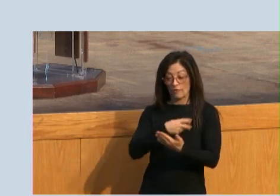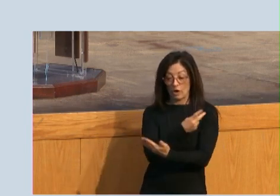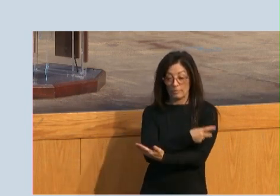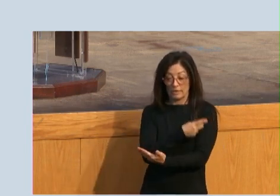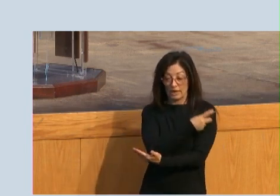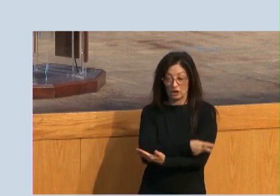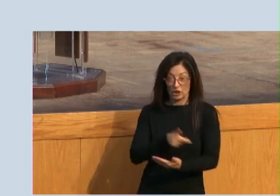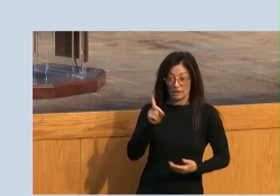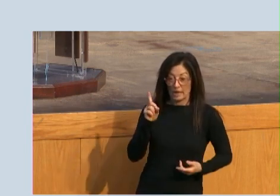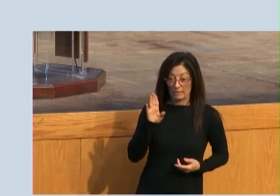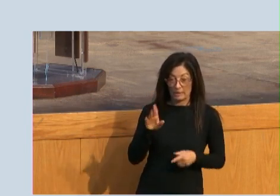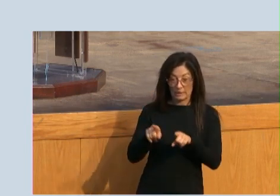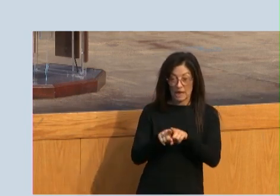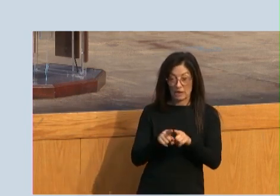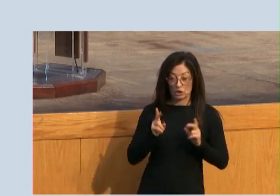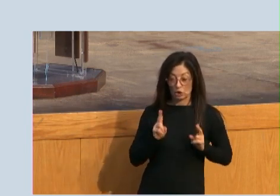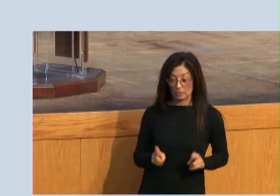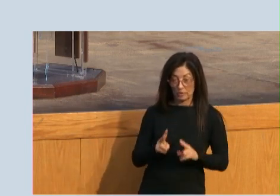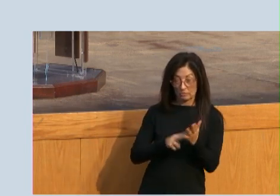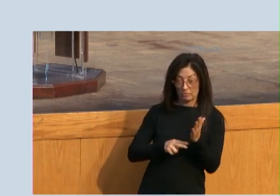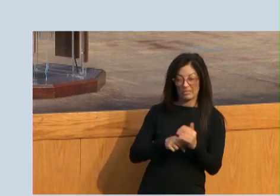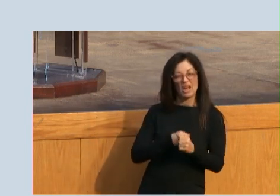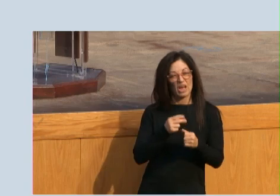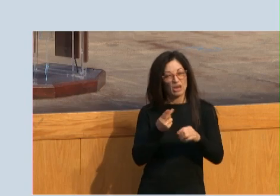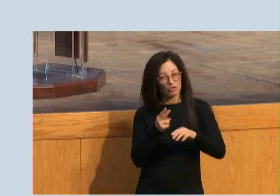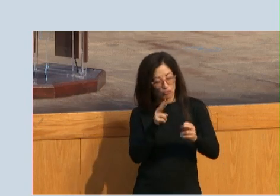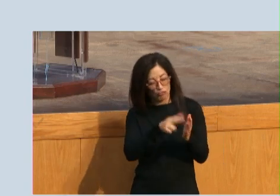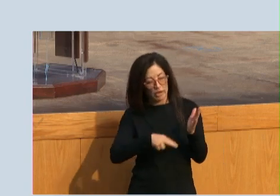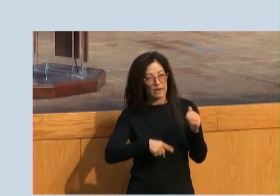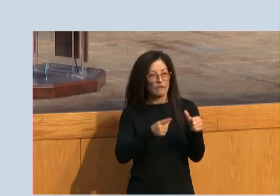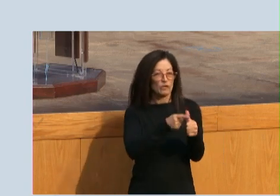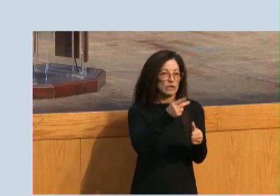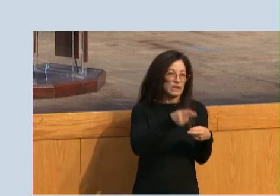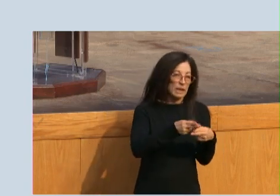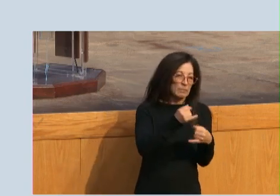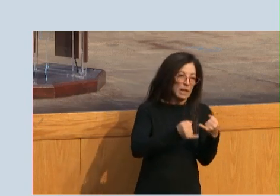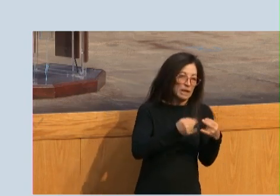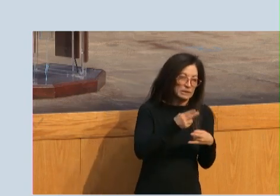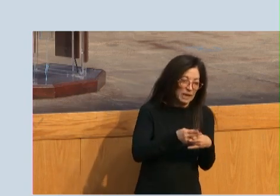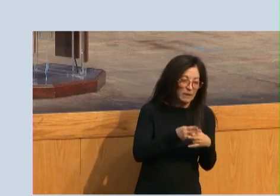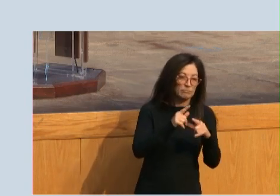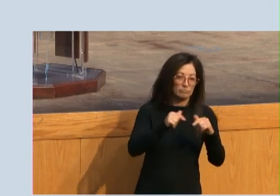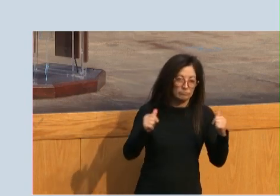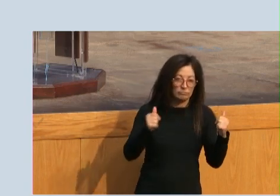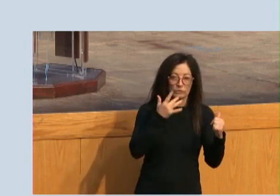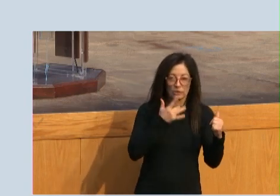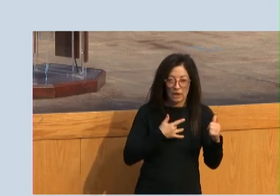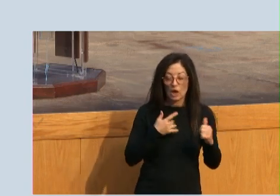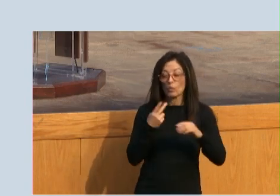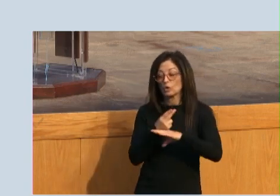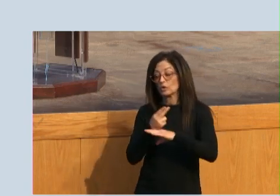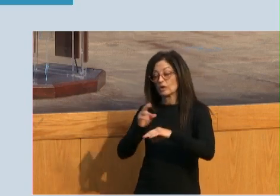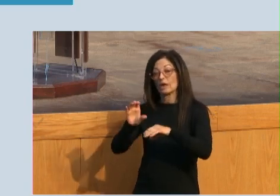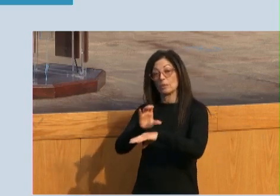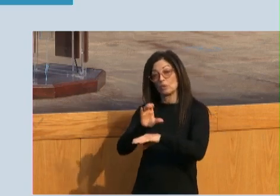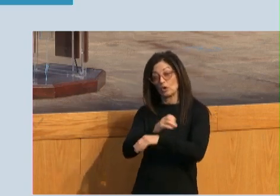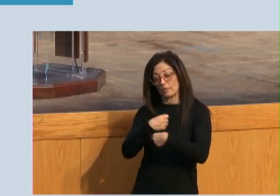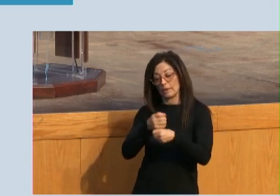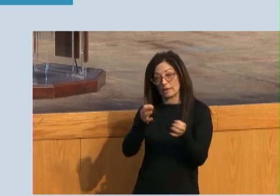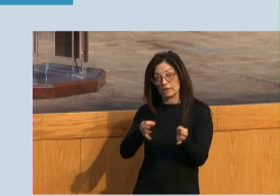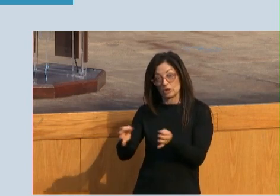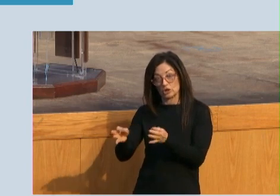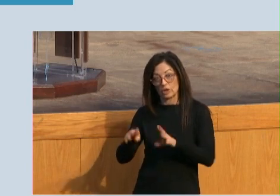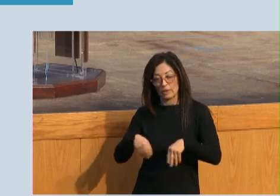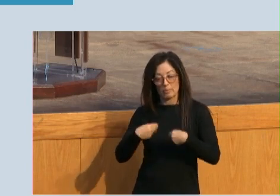human readable, so we can read a first name, last name, address, etc., we're leveraging the fact that it's a computer making these decisions, and we're giving